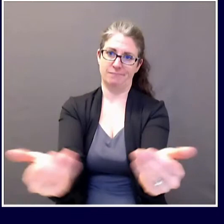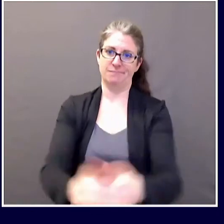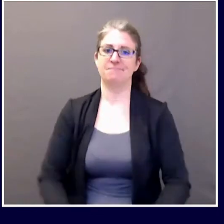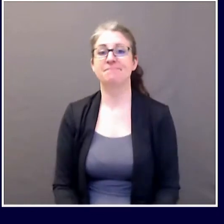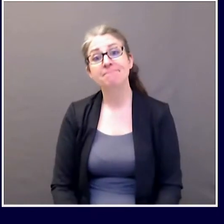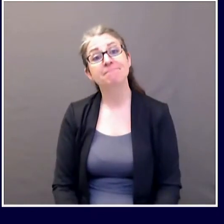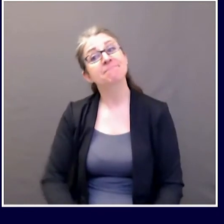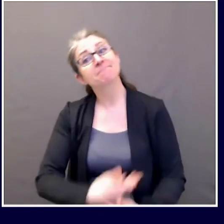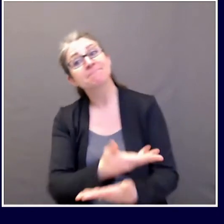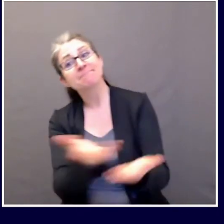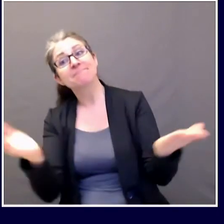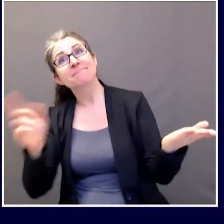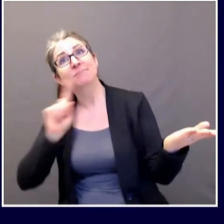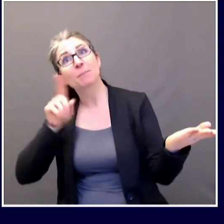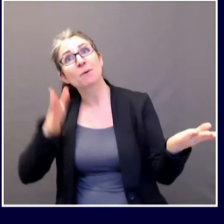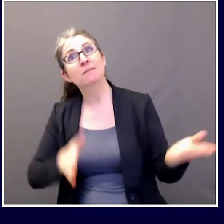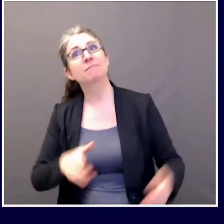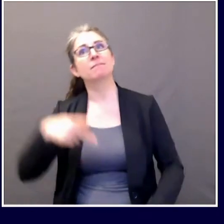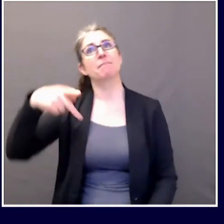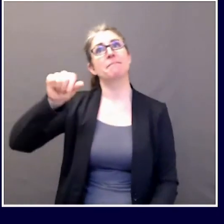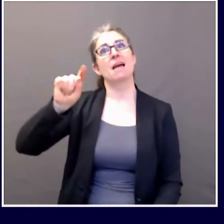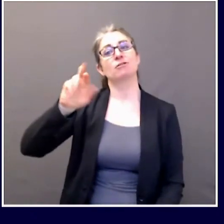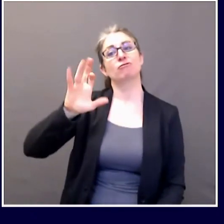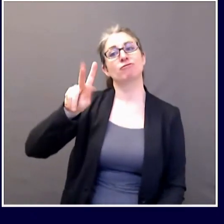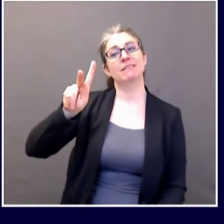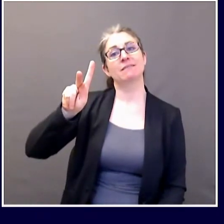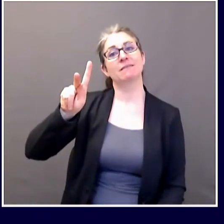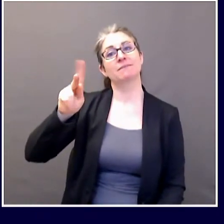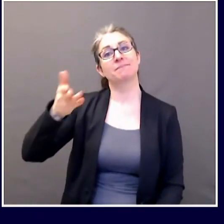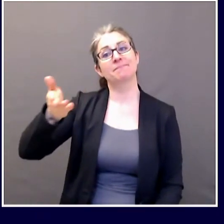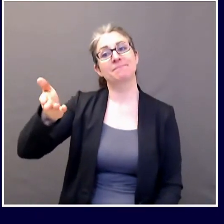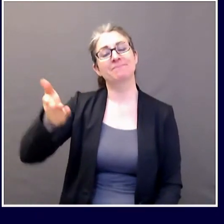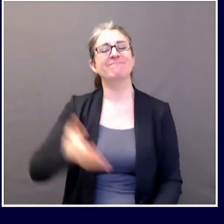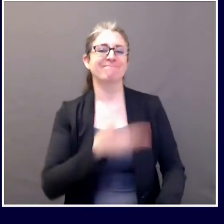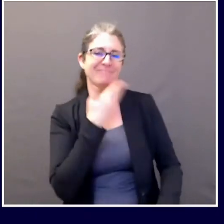Thank you very much. I have a couple of quick things.